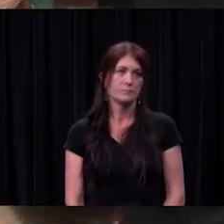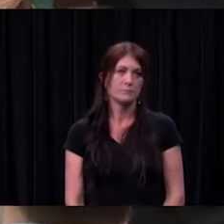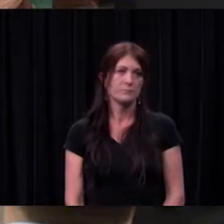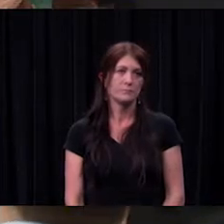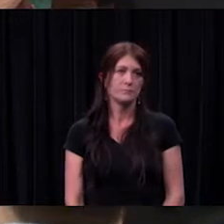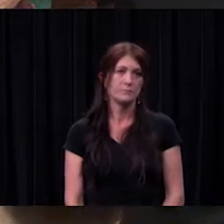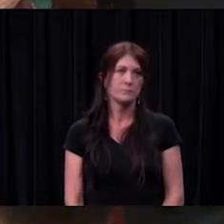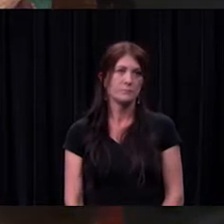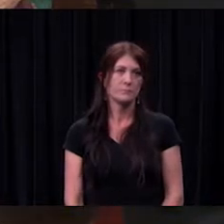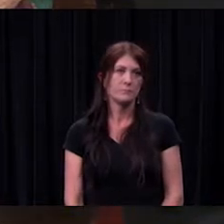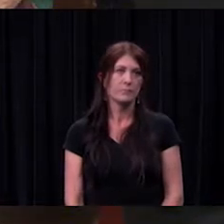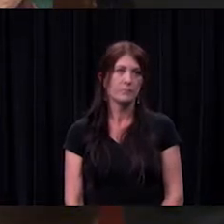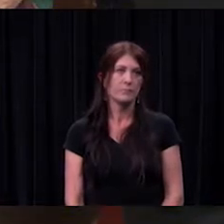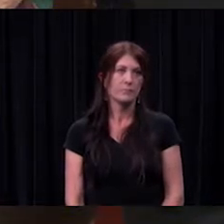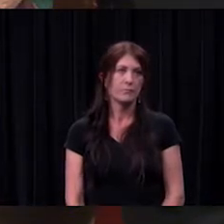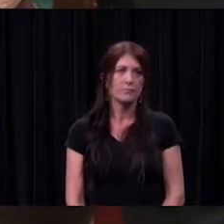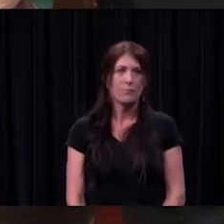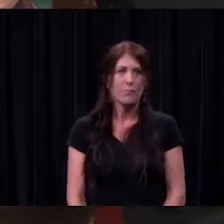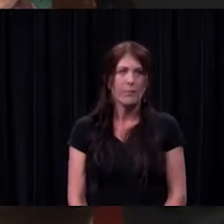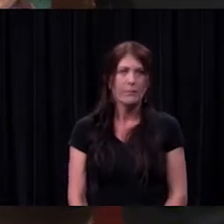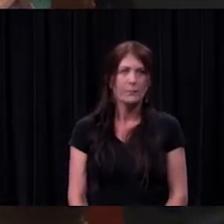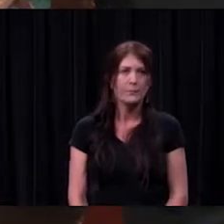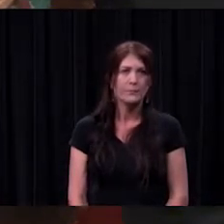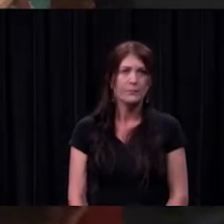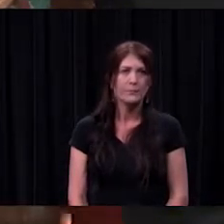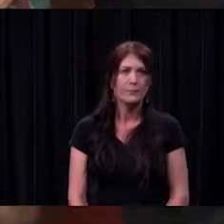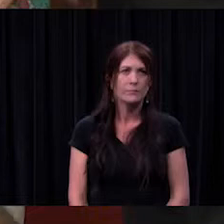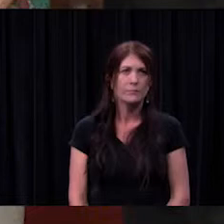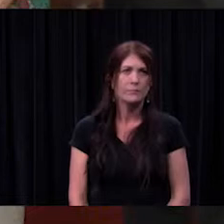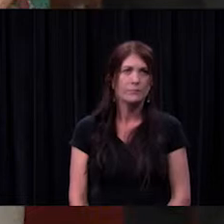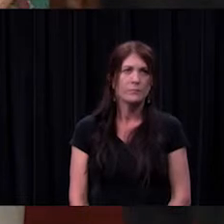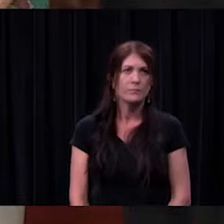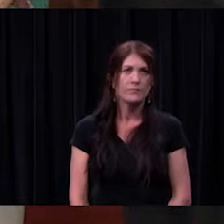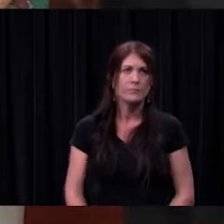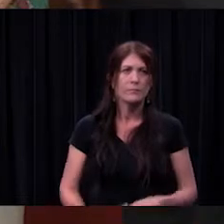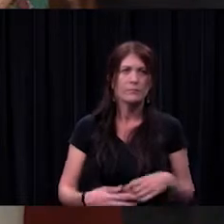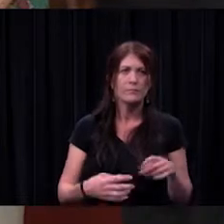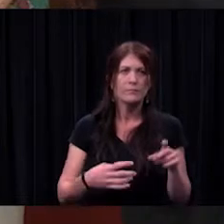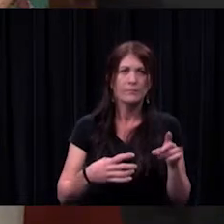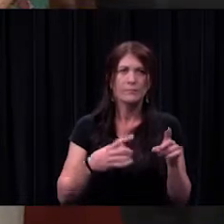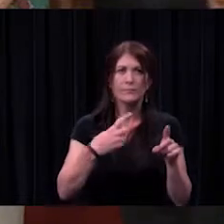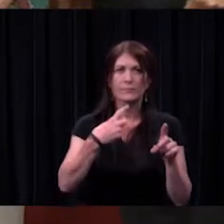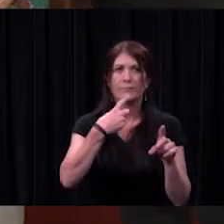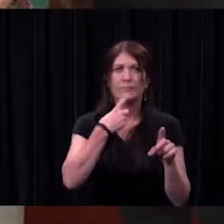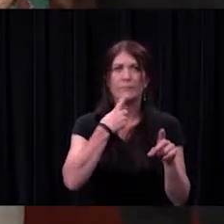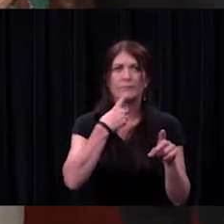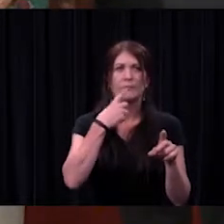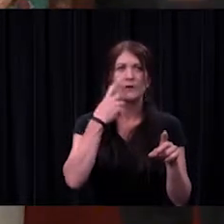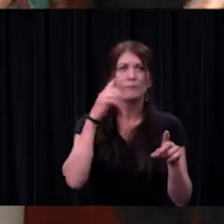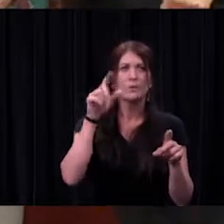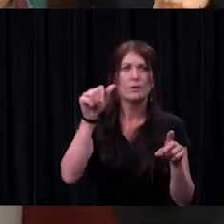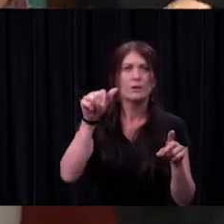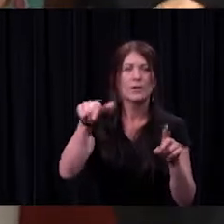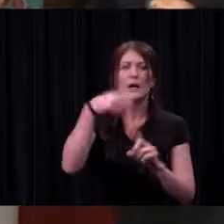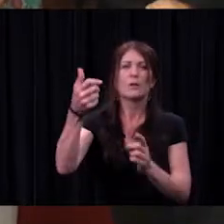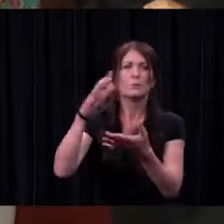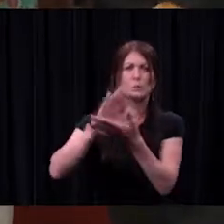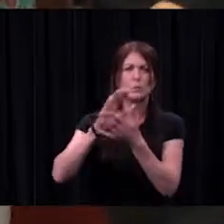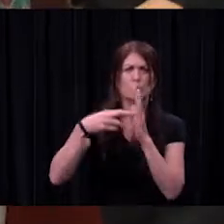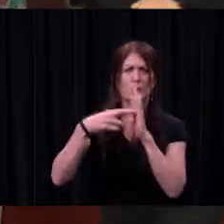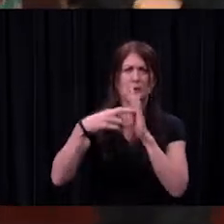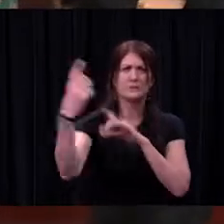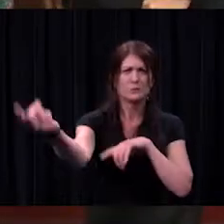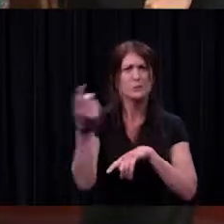Anybody from the other 3 schools have staff representatives? You can come up and receive for your bill. Thank you. Good idea.